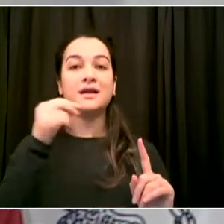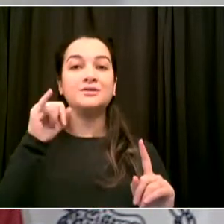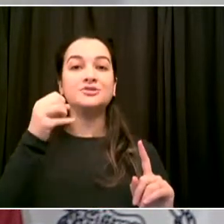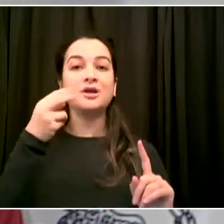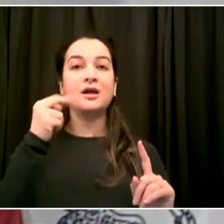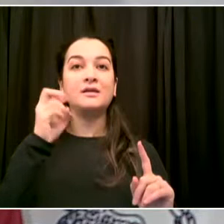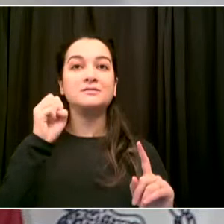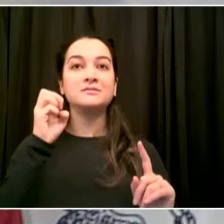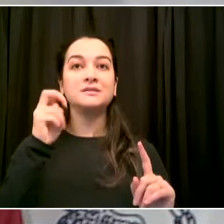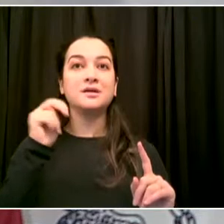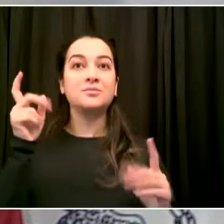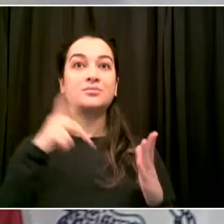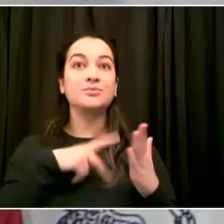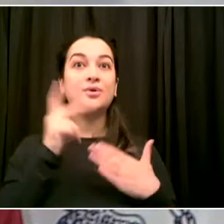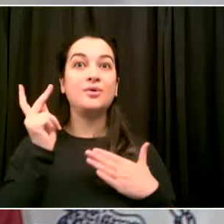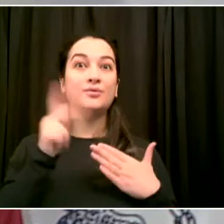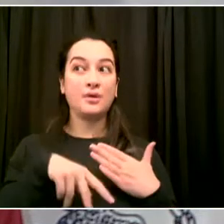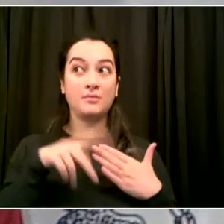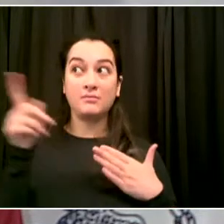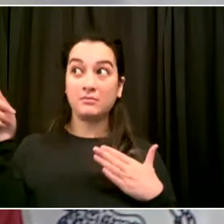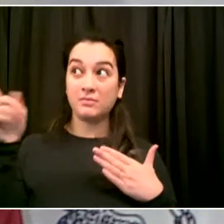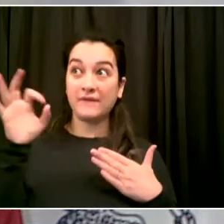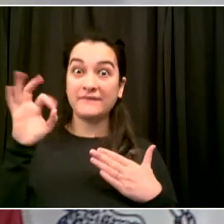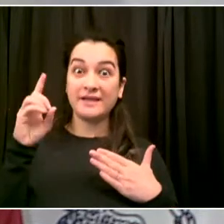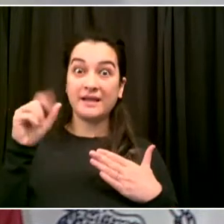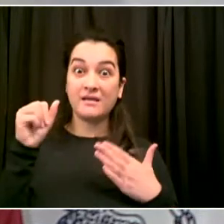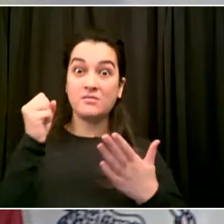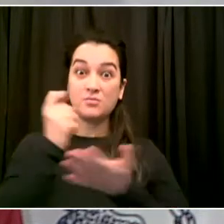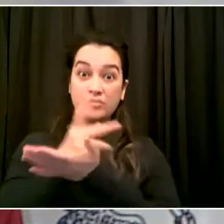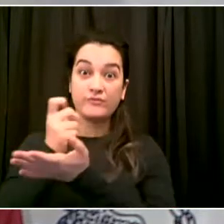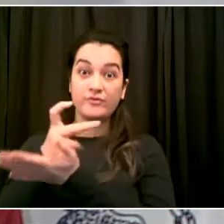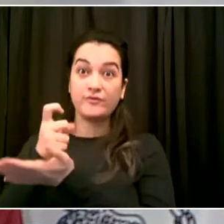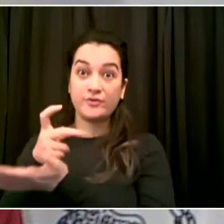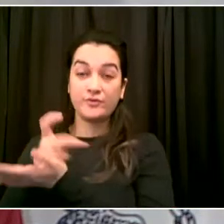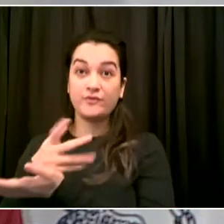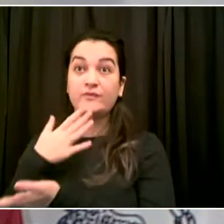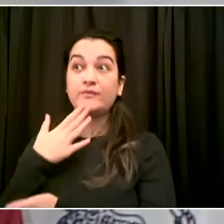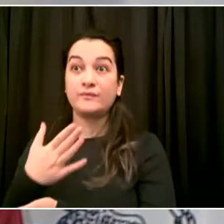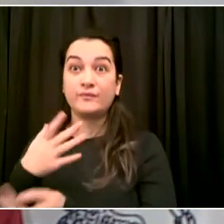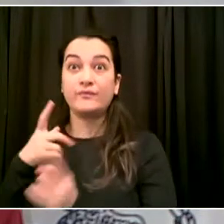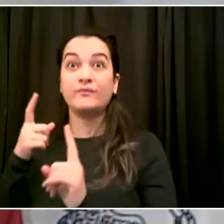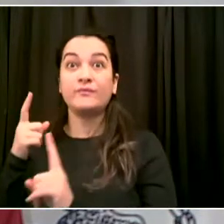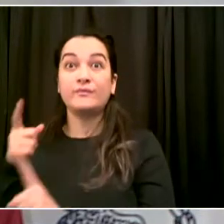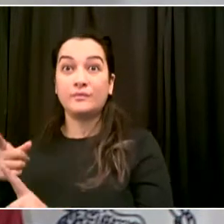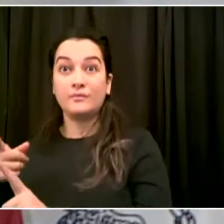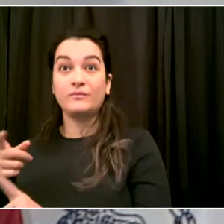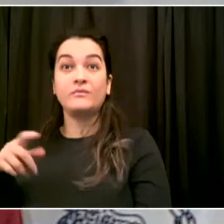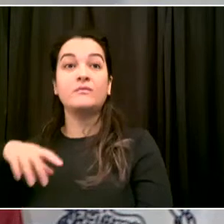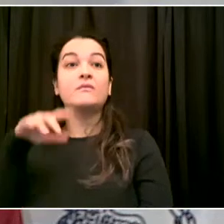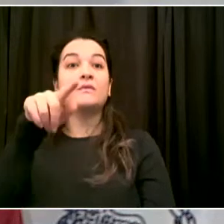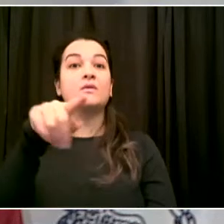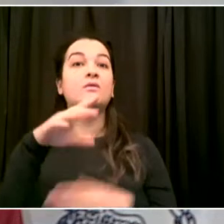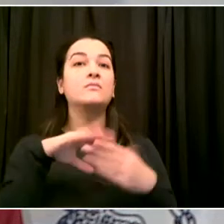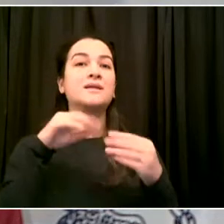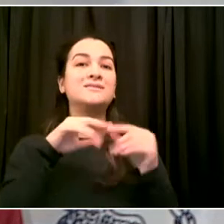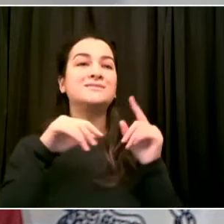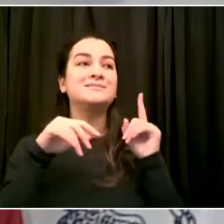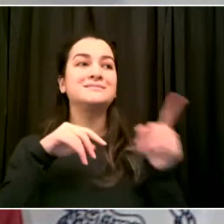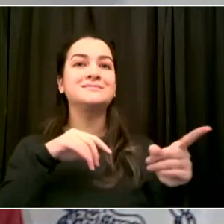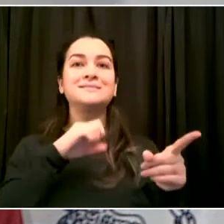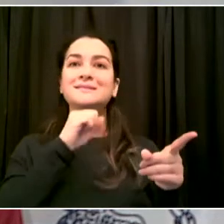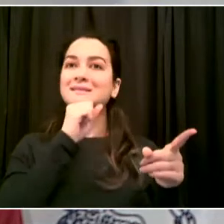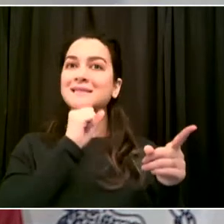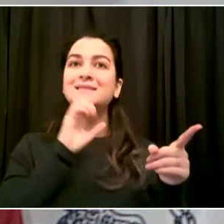week, could you share with us more details on what that program would look like if Johnson & Johnson vaccine gets authorized,